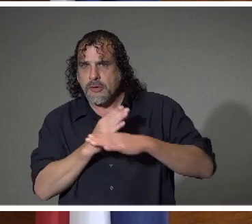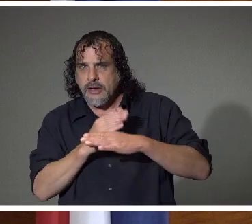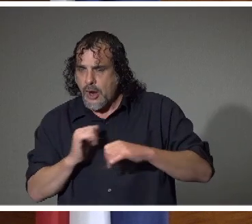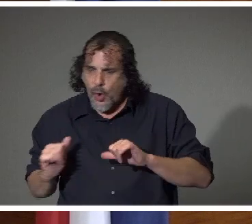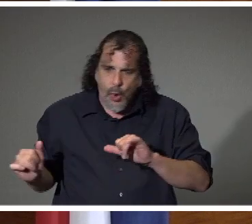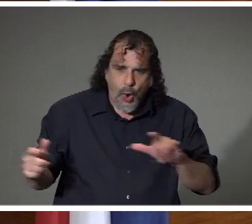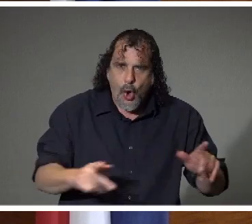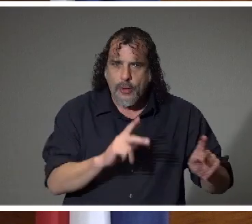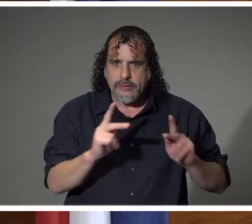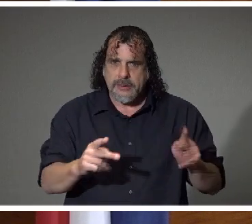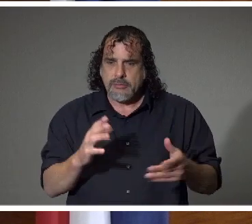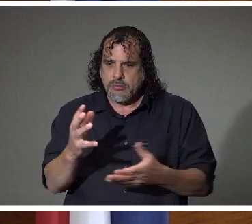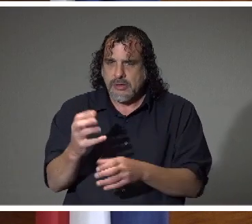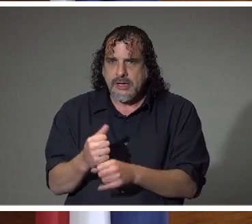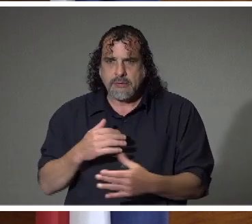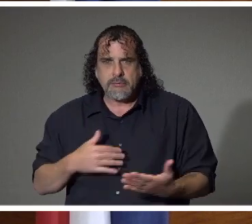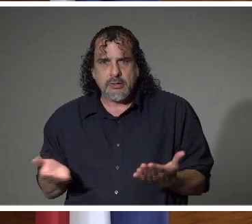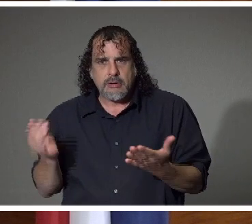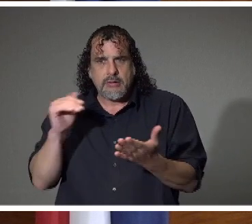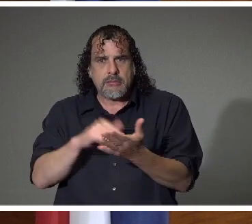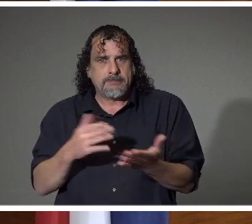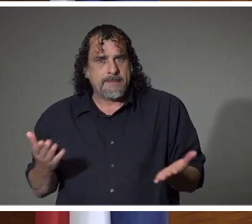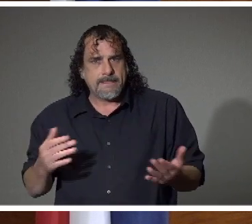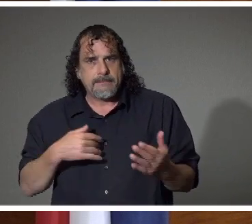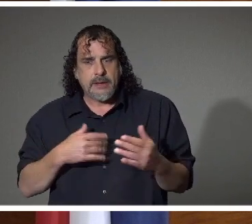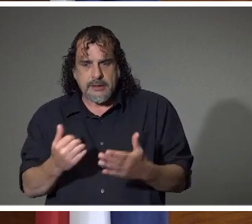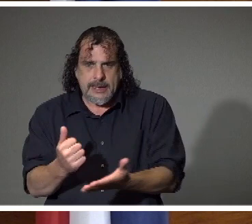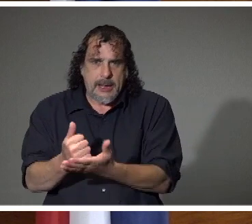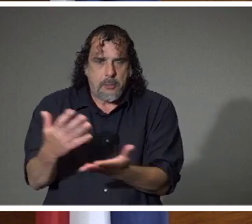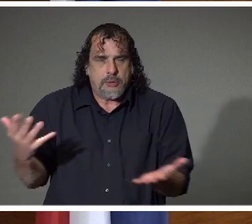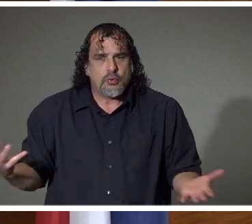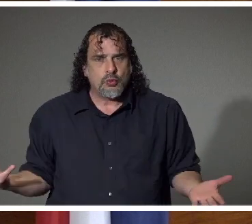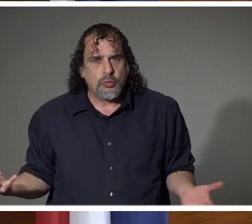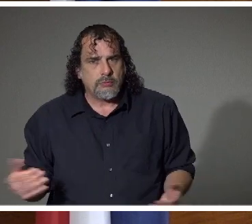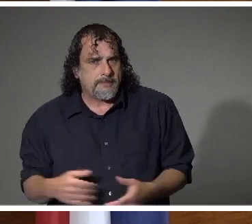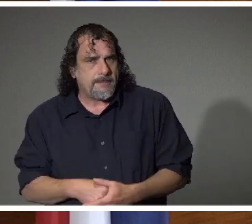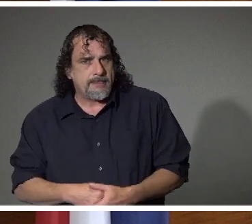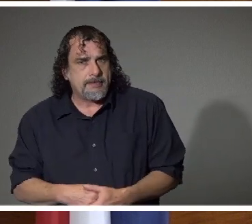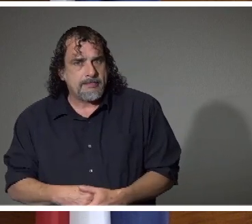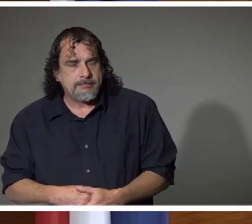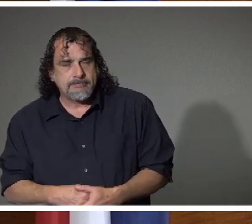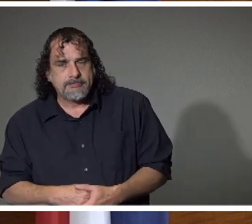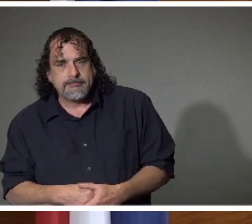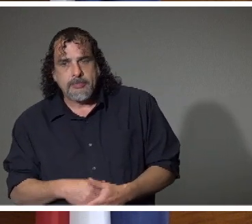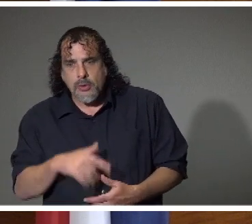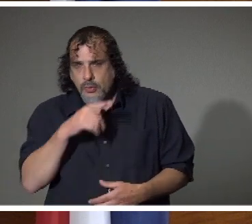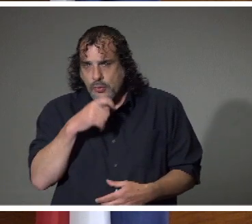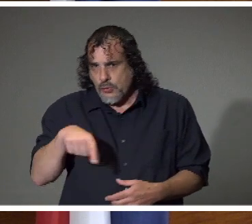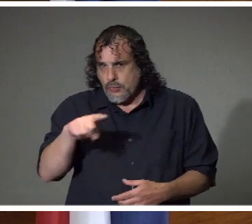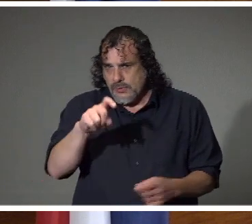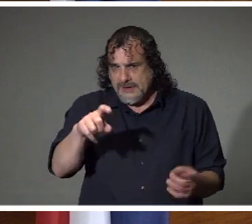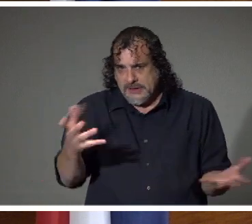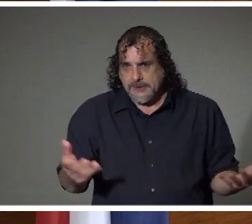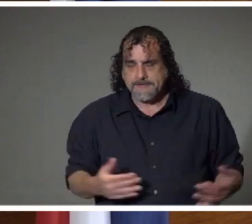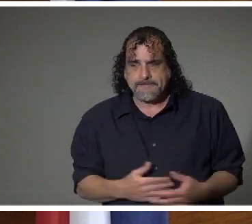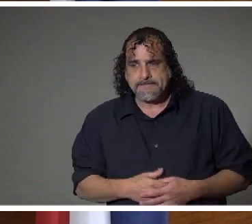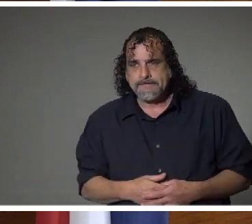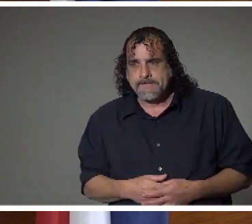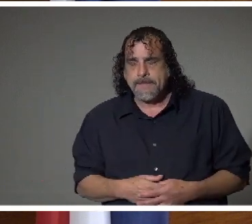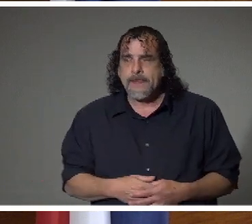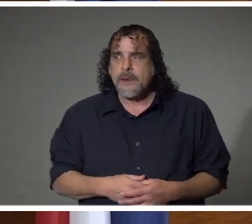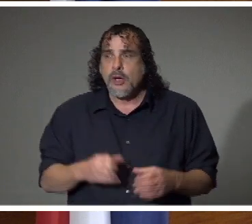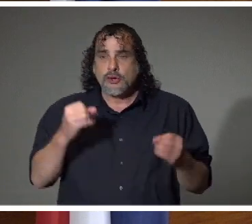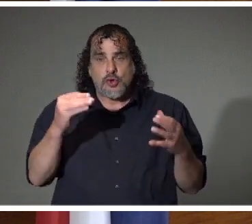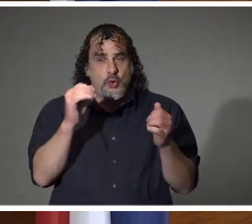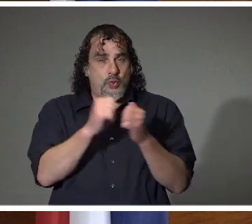our citizens of Mississippi and get as much help to the people who need it as is humanly possible. So with